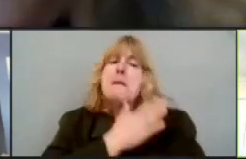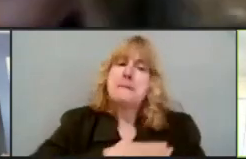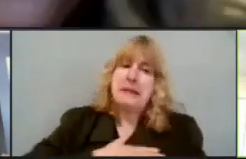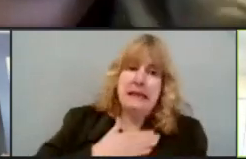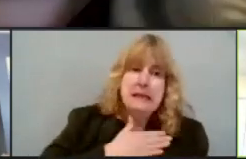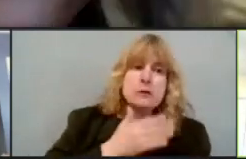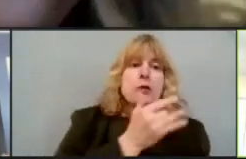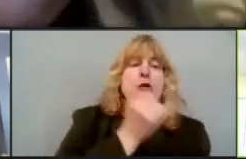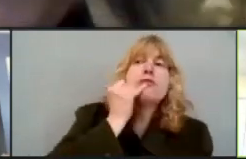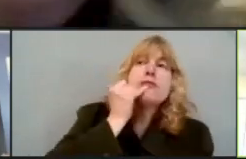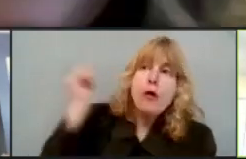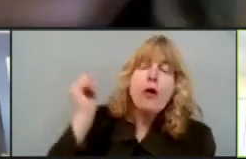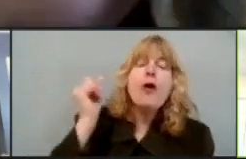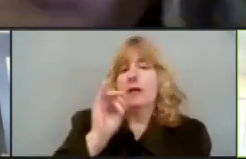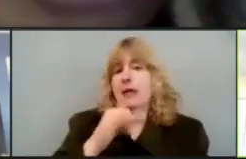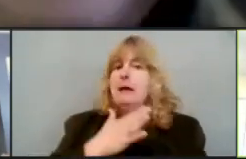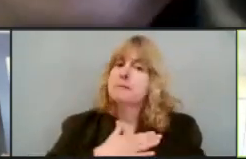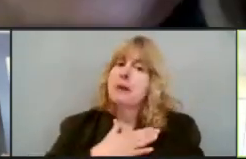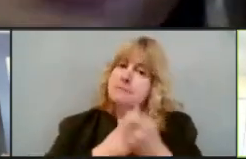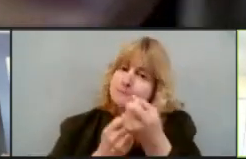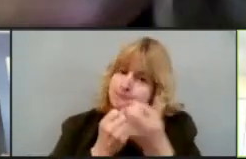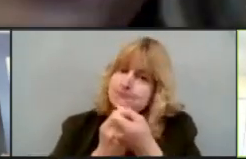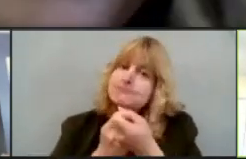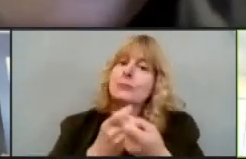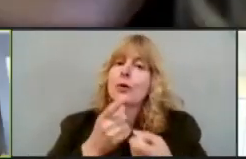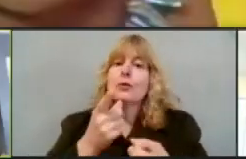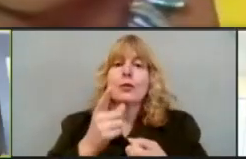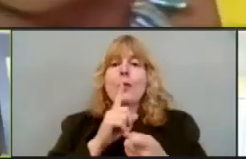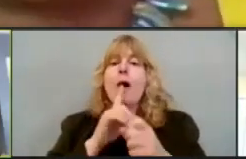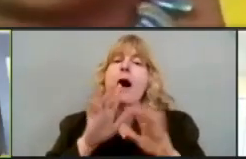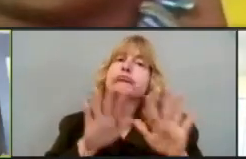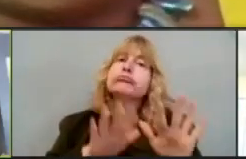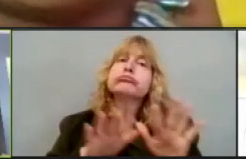were so happy and more eloquent about it. But